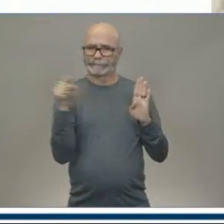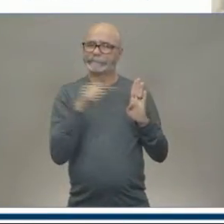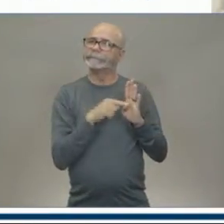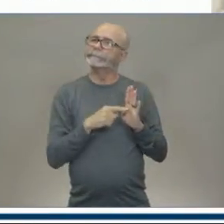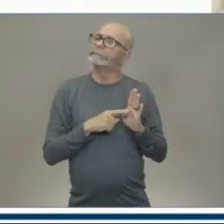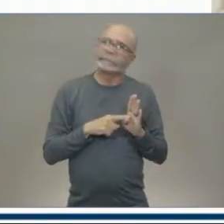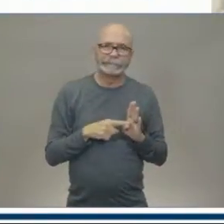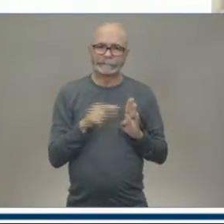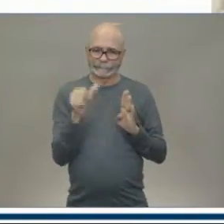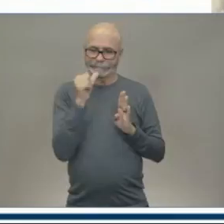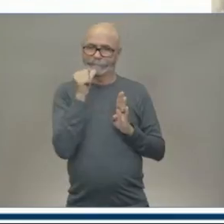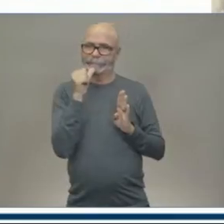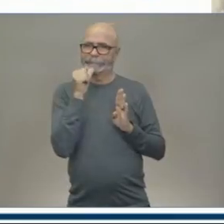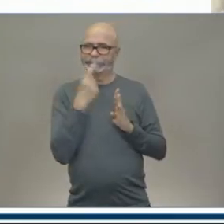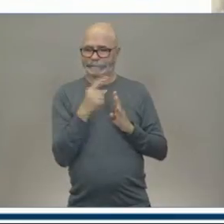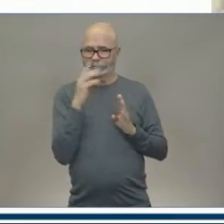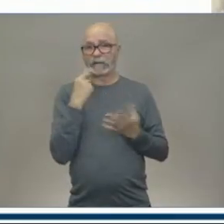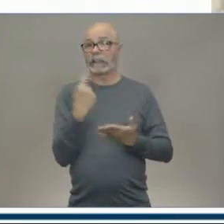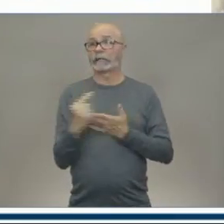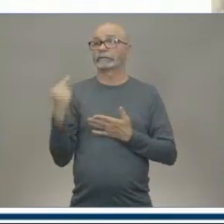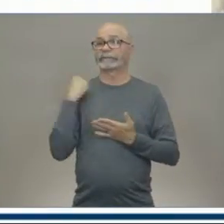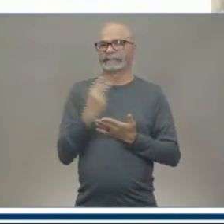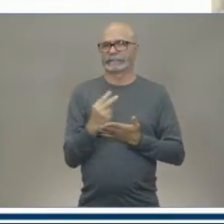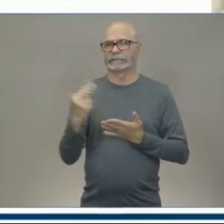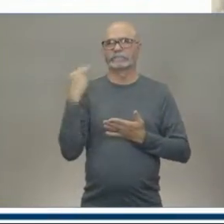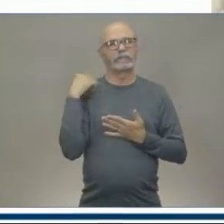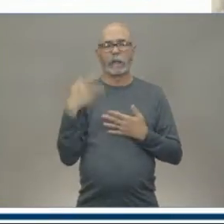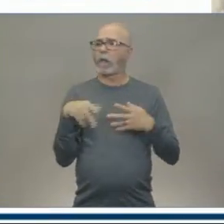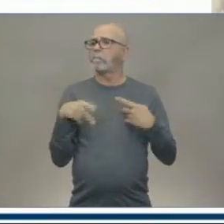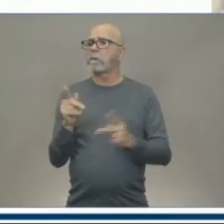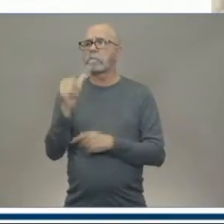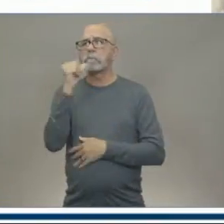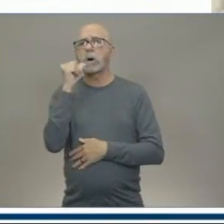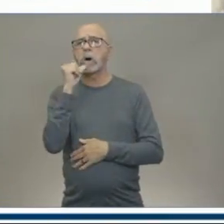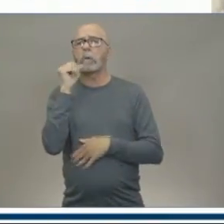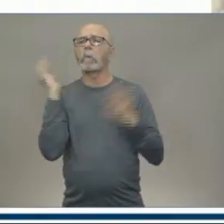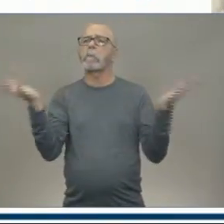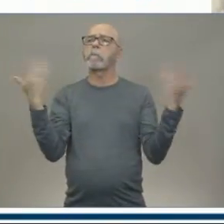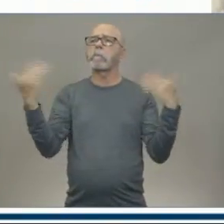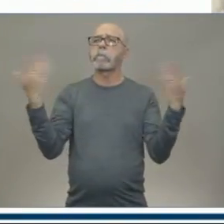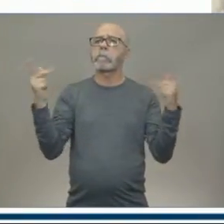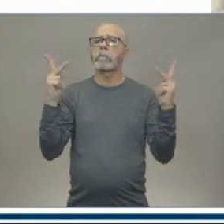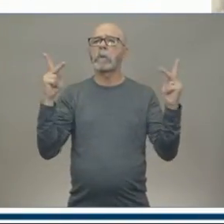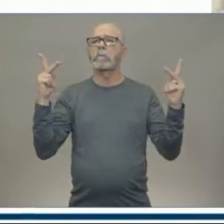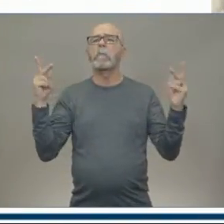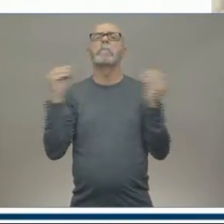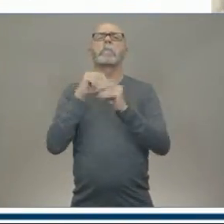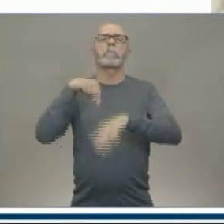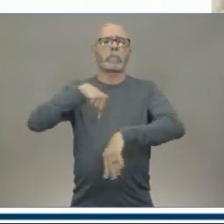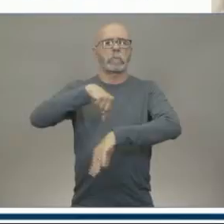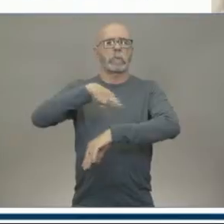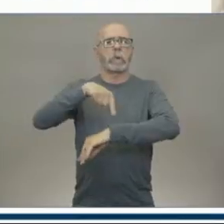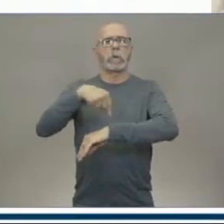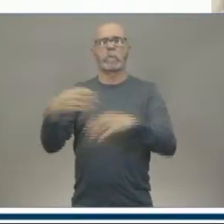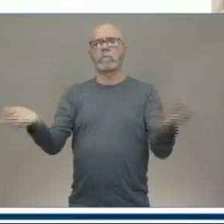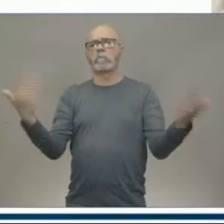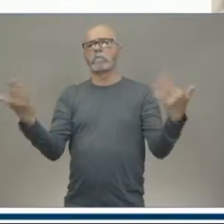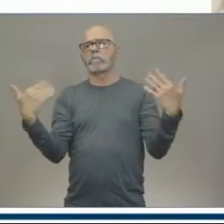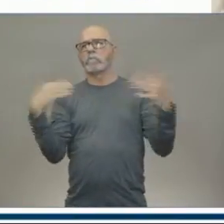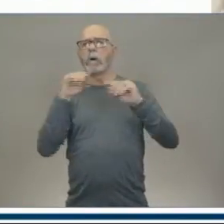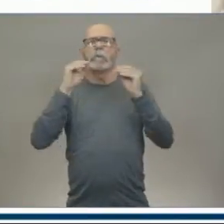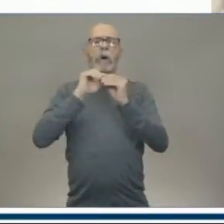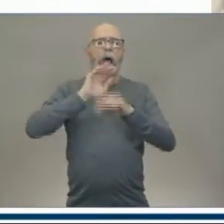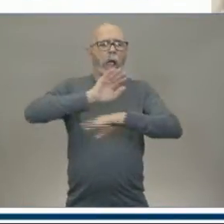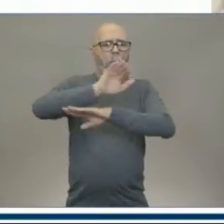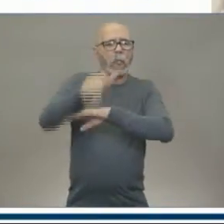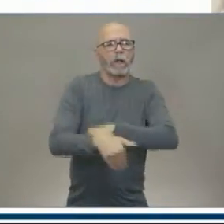ago, you allowed bars to remain open for an extra hour, serving alcohol in that time. And I'm wondering,